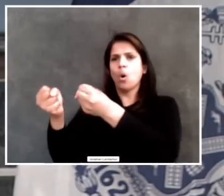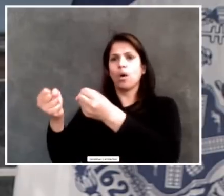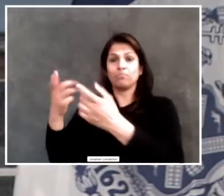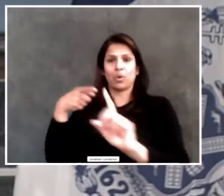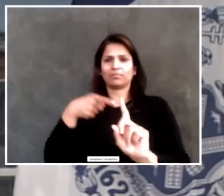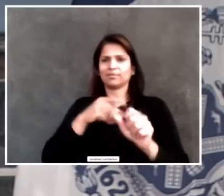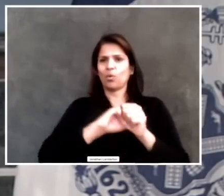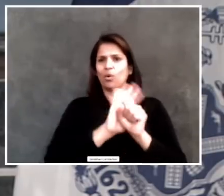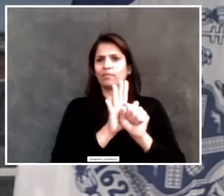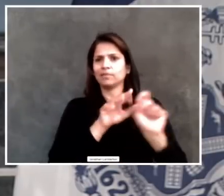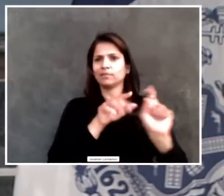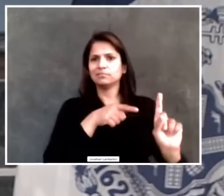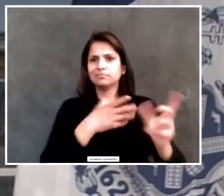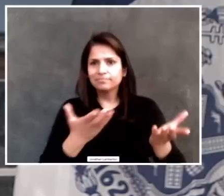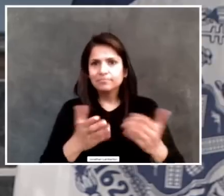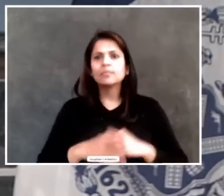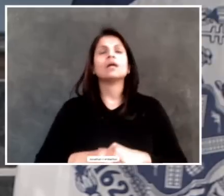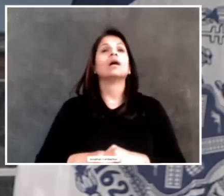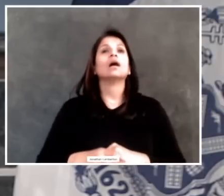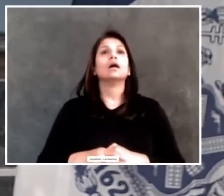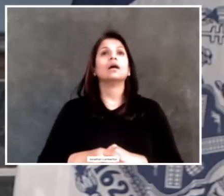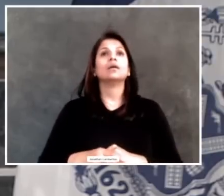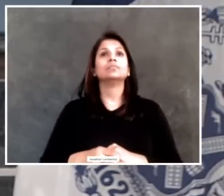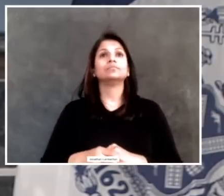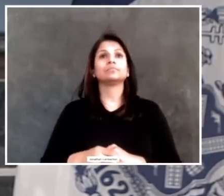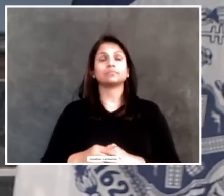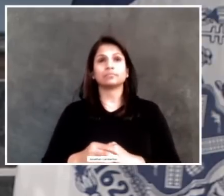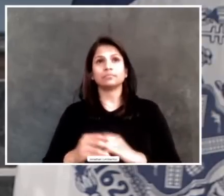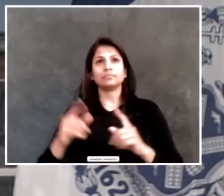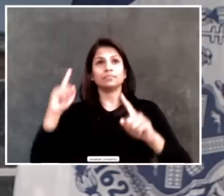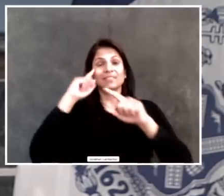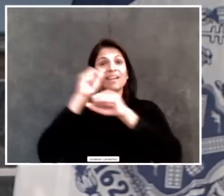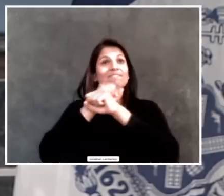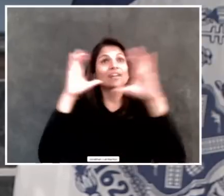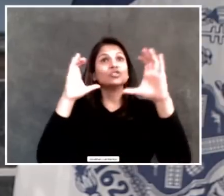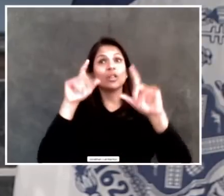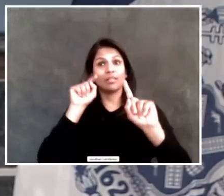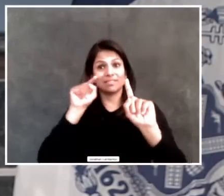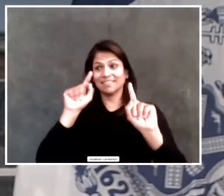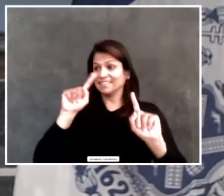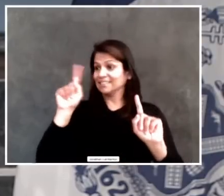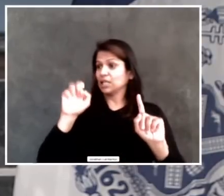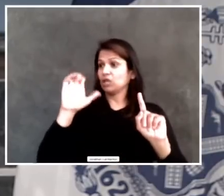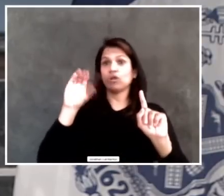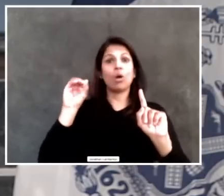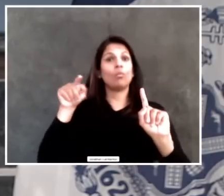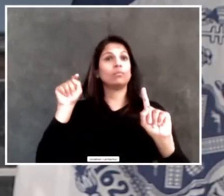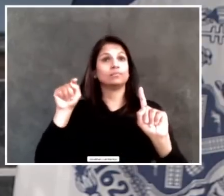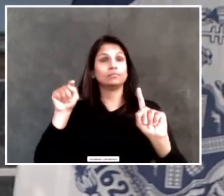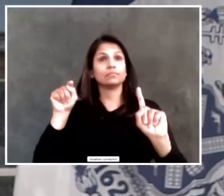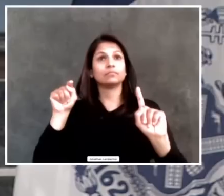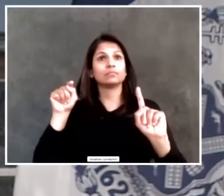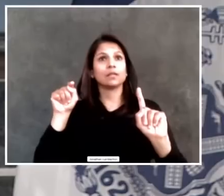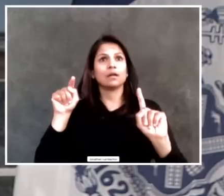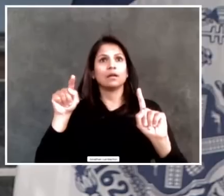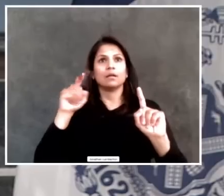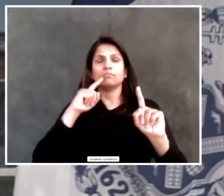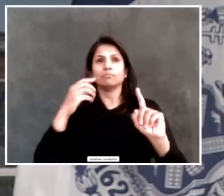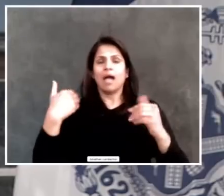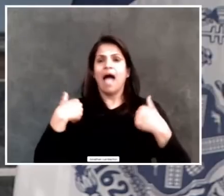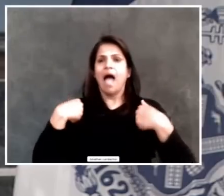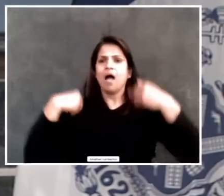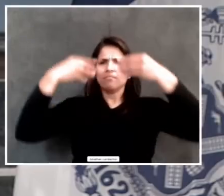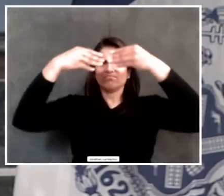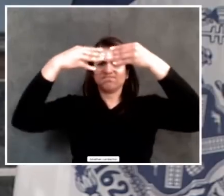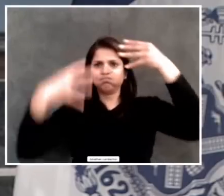the overall work on our streets. If that was being reduced in different ways, it was going to affect our ability to do as much Vision Zero work